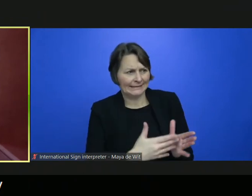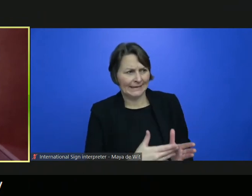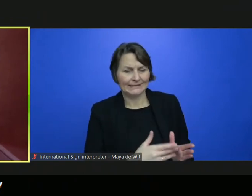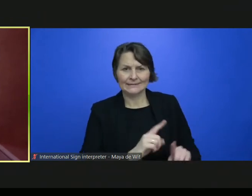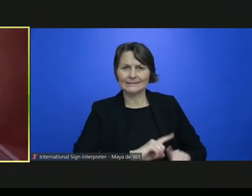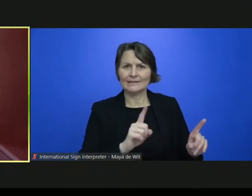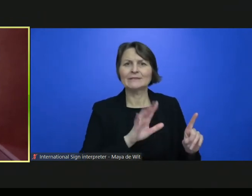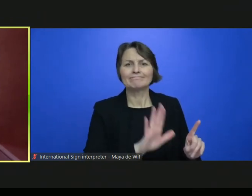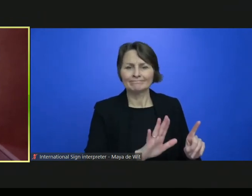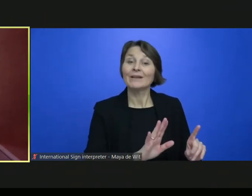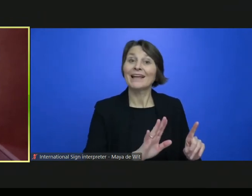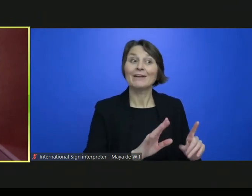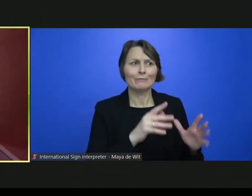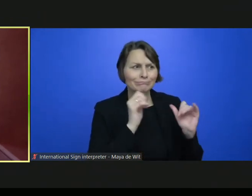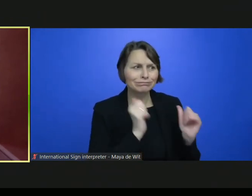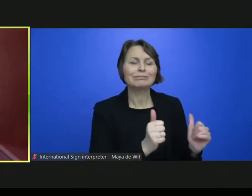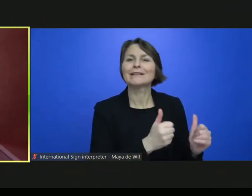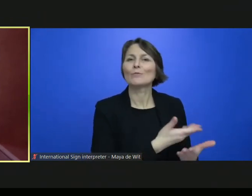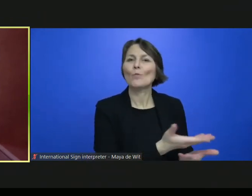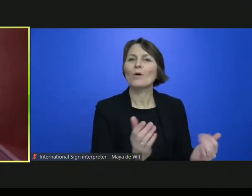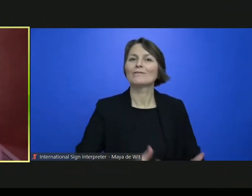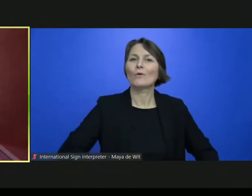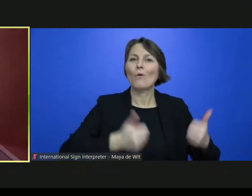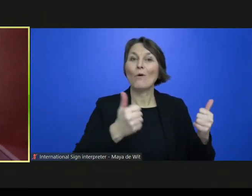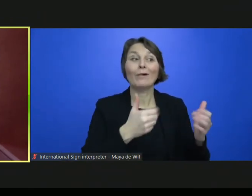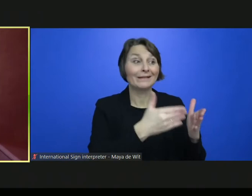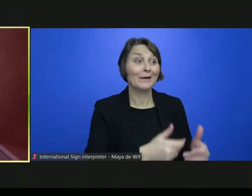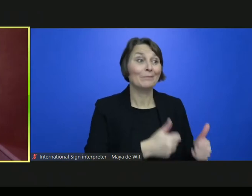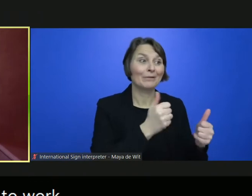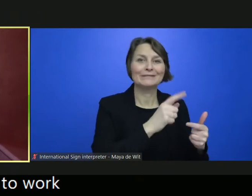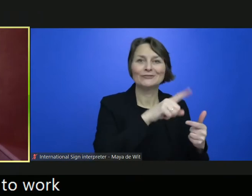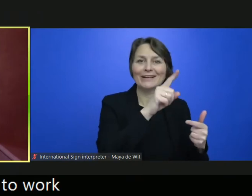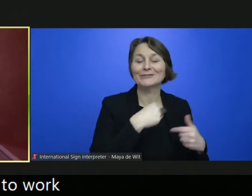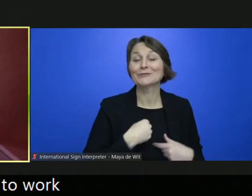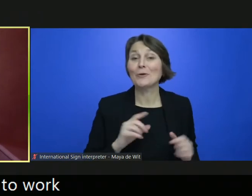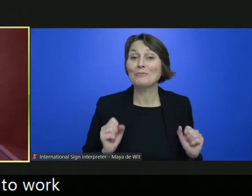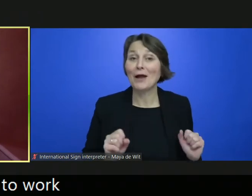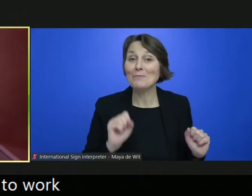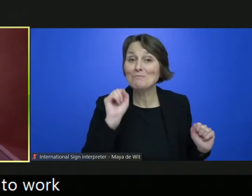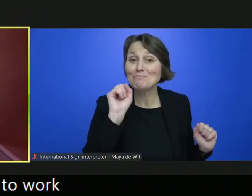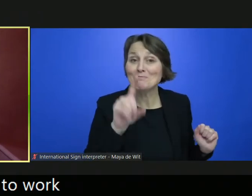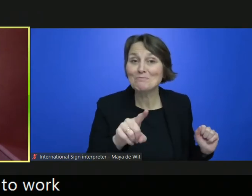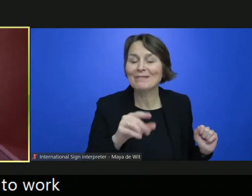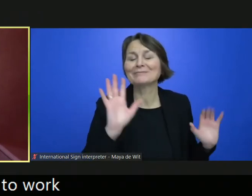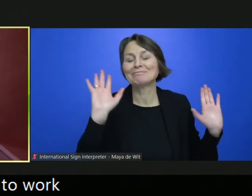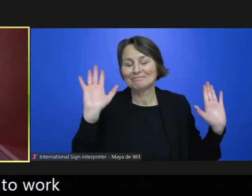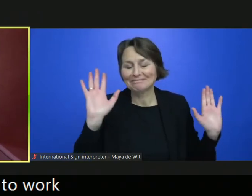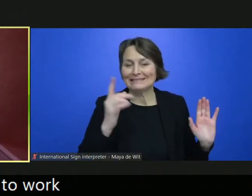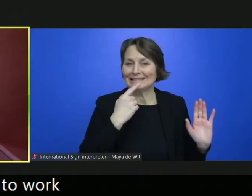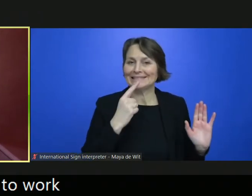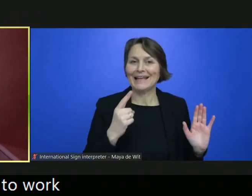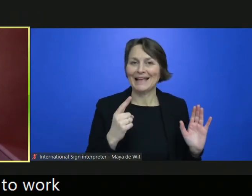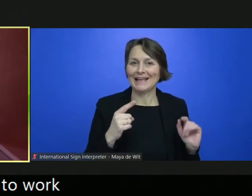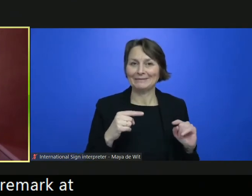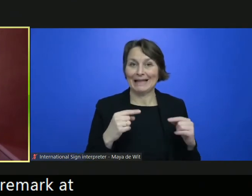likely to work better for everyone. I mean, my throwaway remark at this point is usually even a not yet